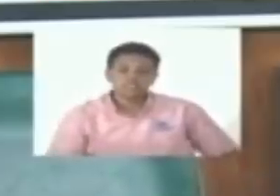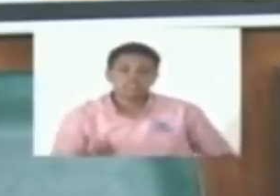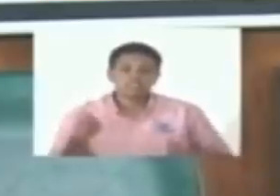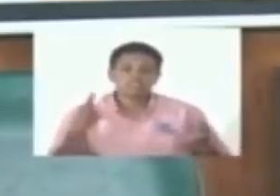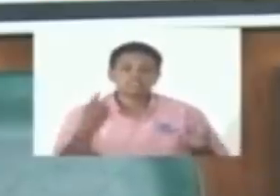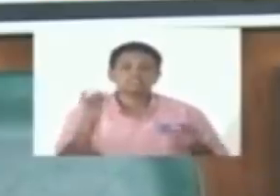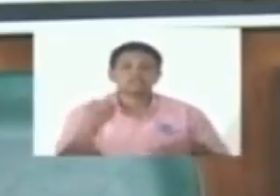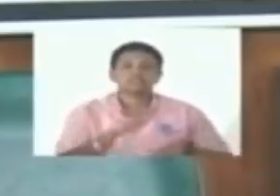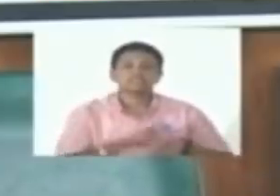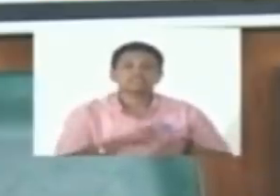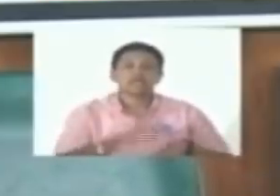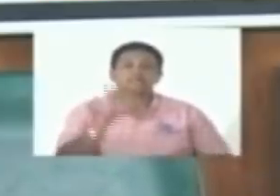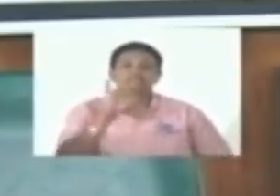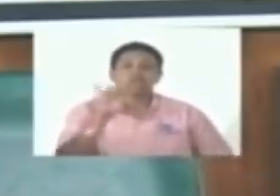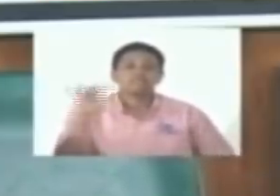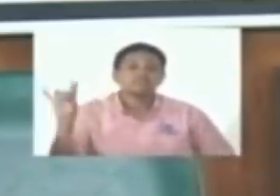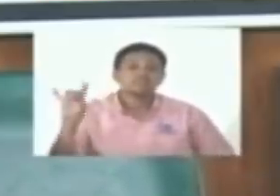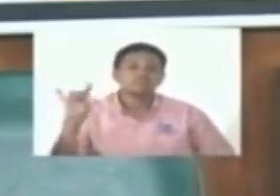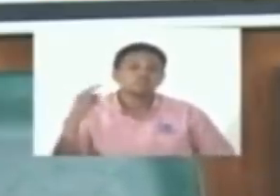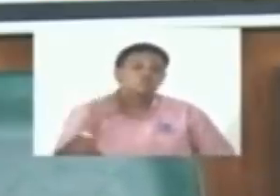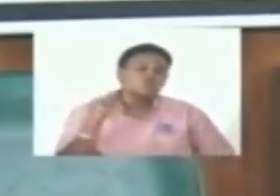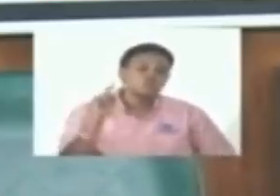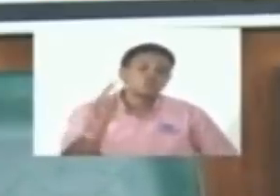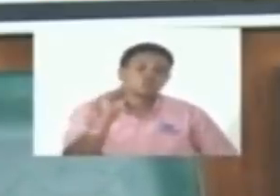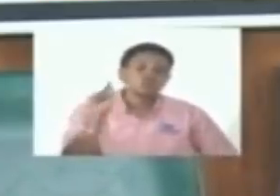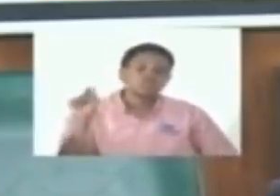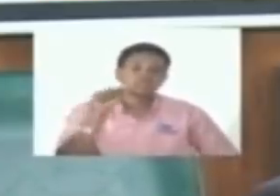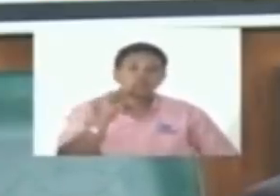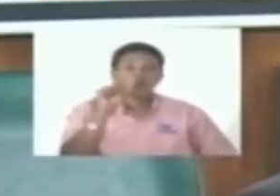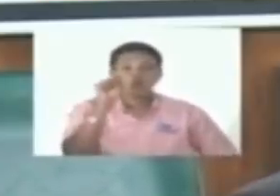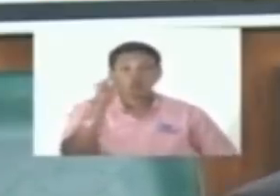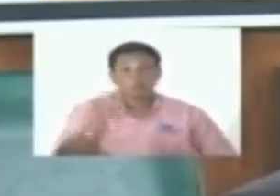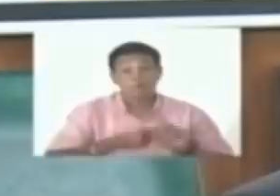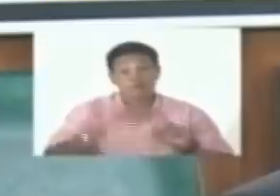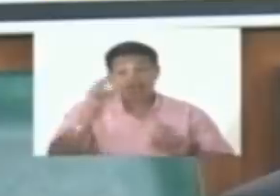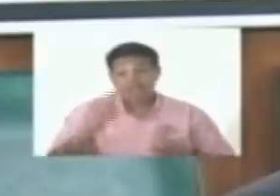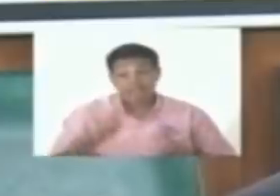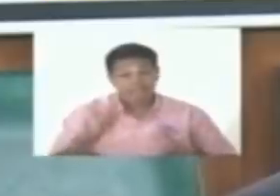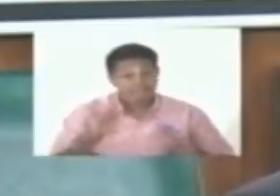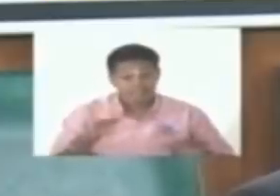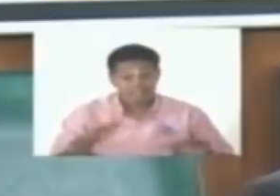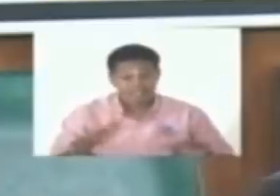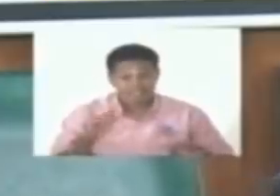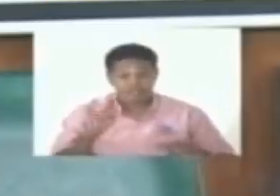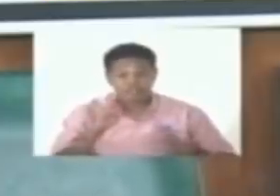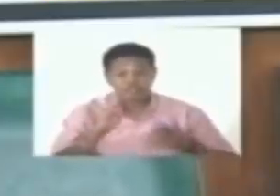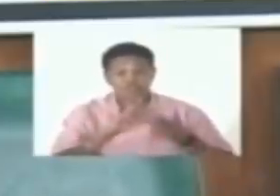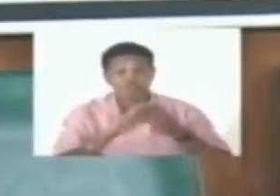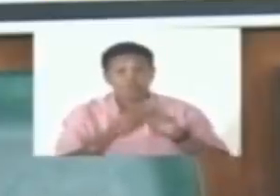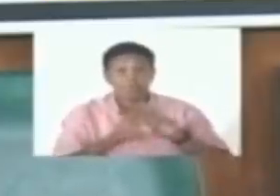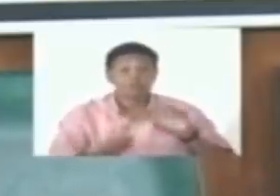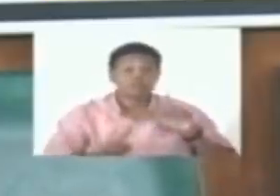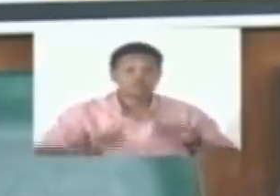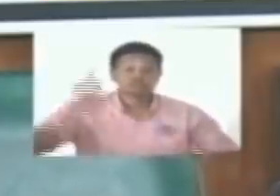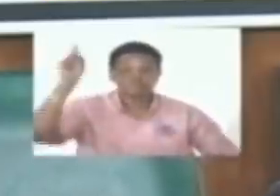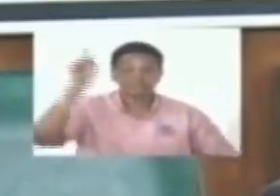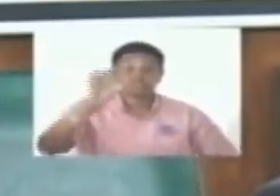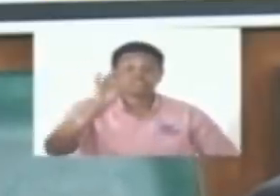then, not even a month and a half to go, the cases have risen dramatically